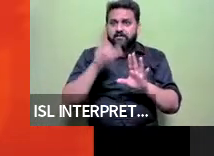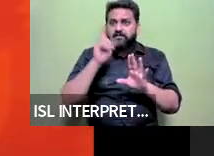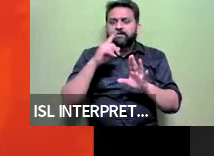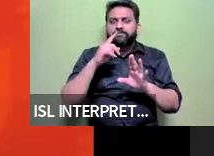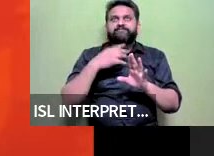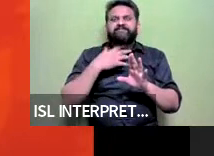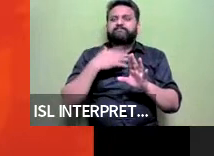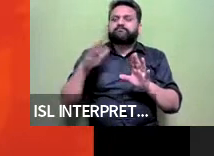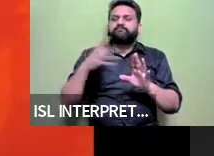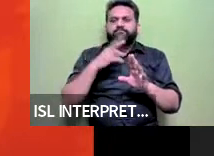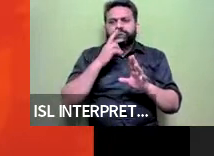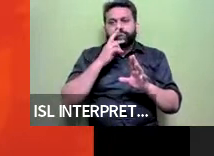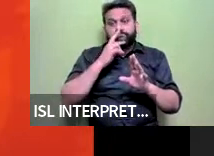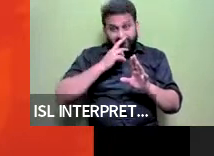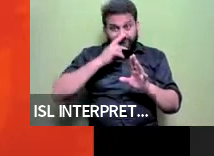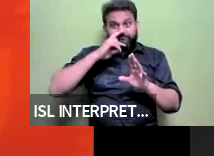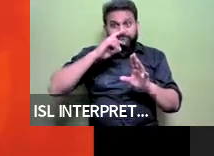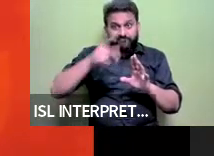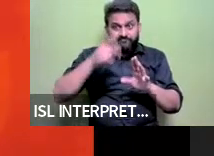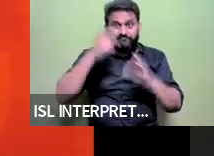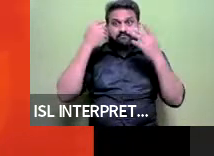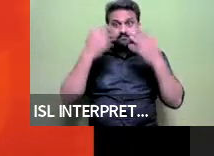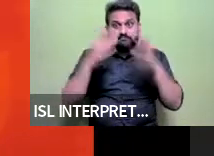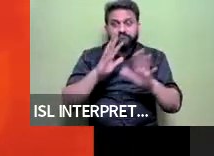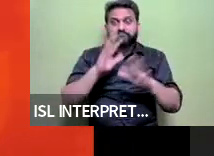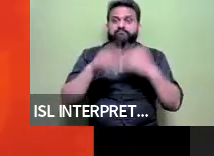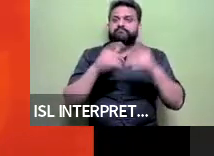that. But if you have to drink properly.